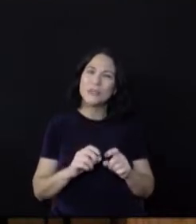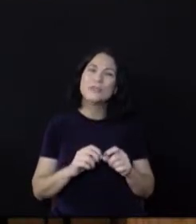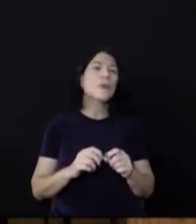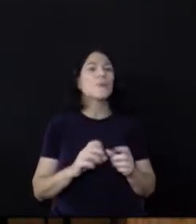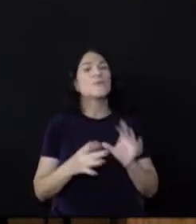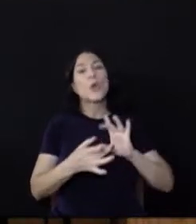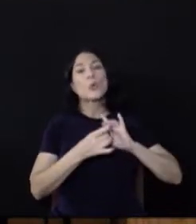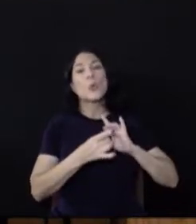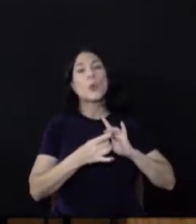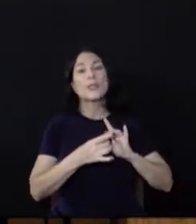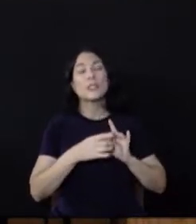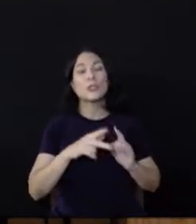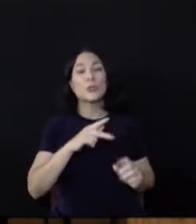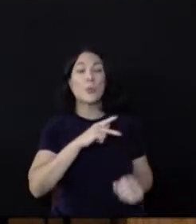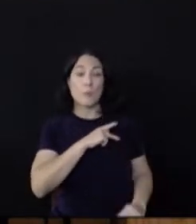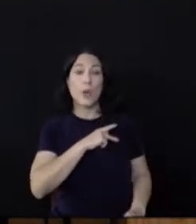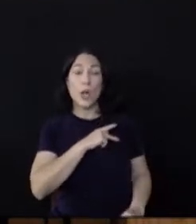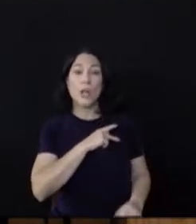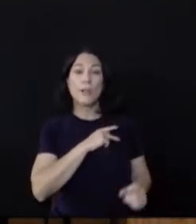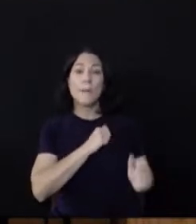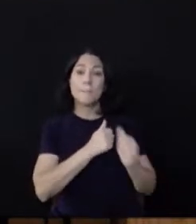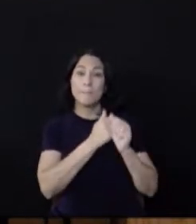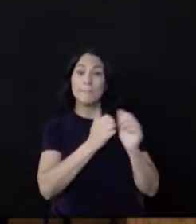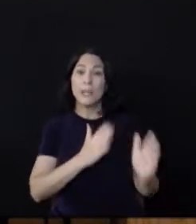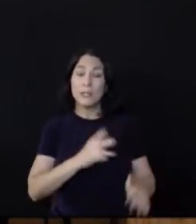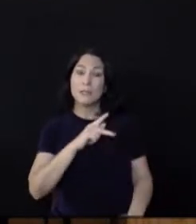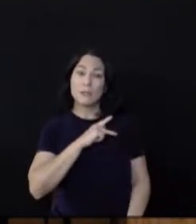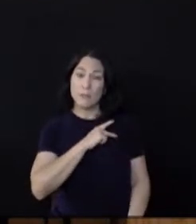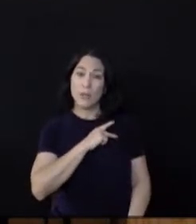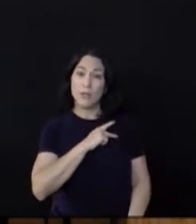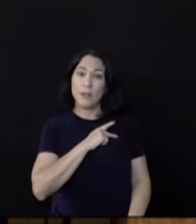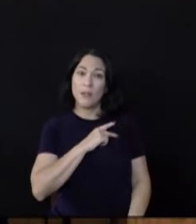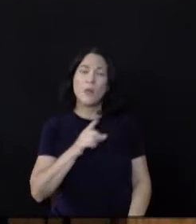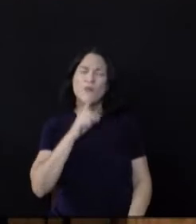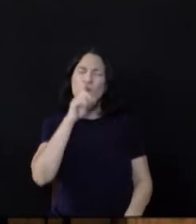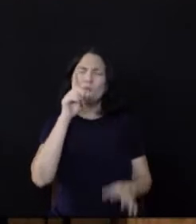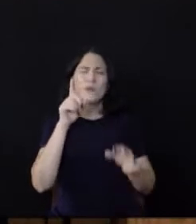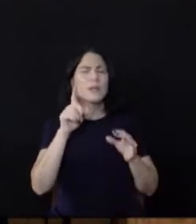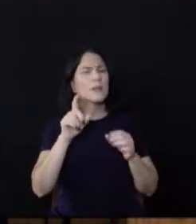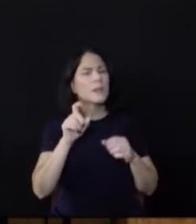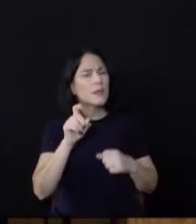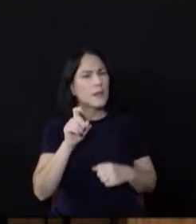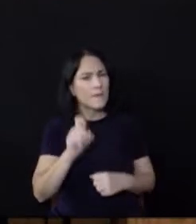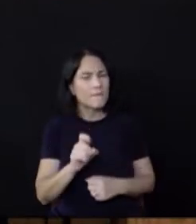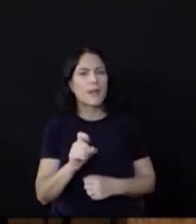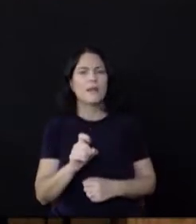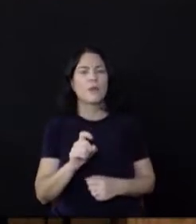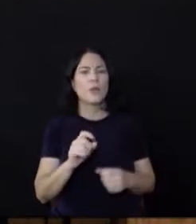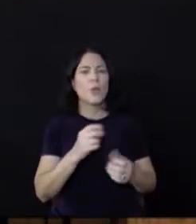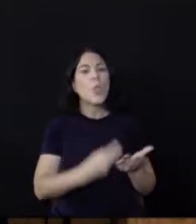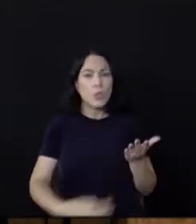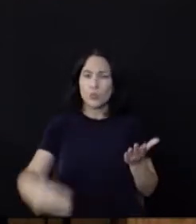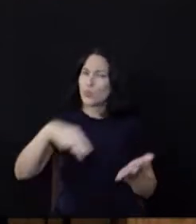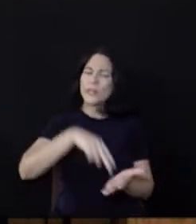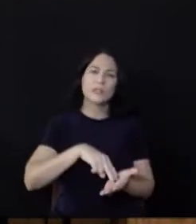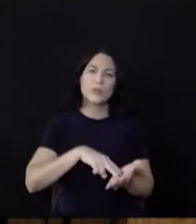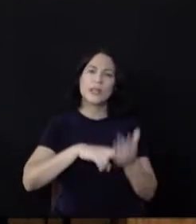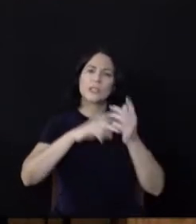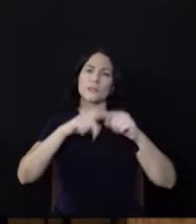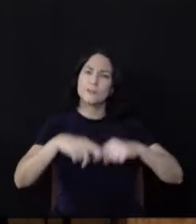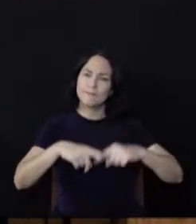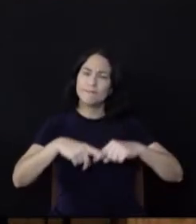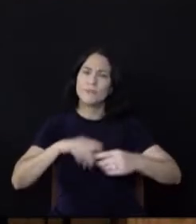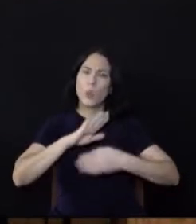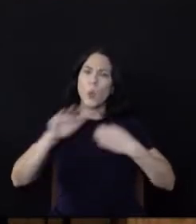see here in a moment, it is absolutely vital. The resurrection is the bedrock upon which all